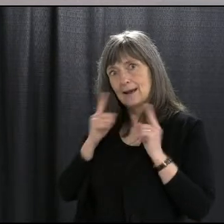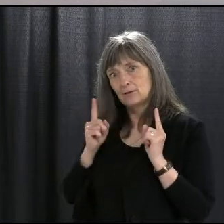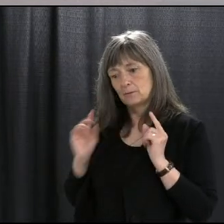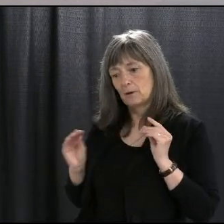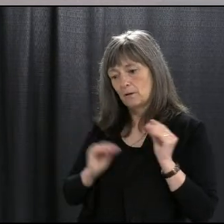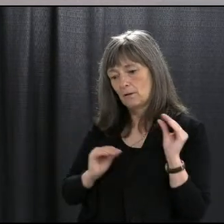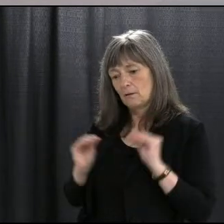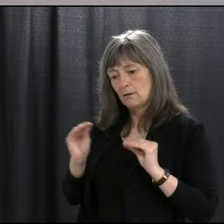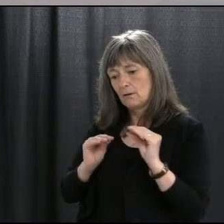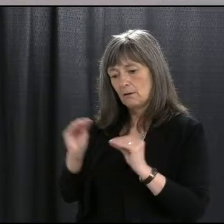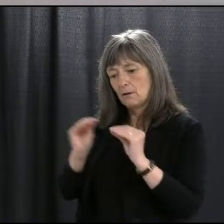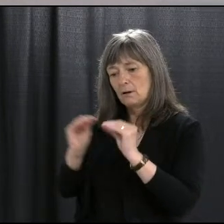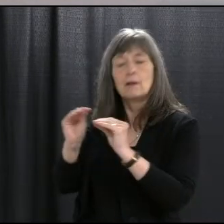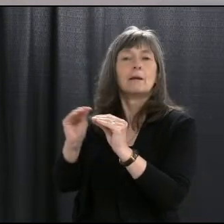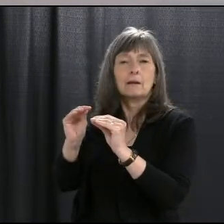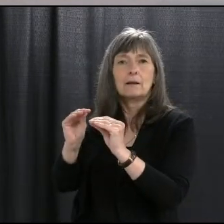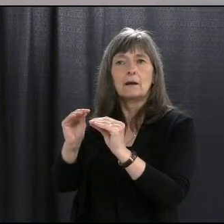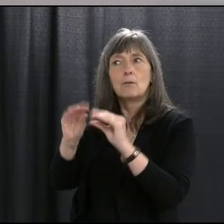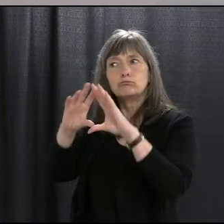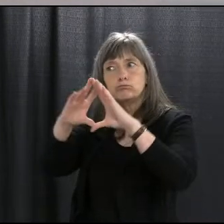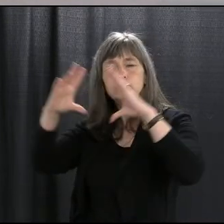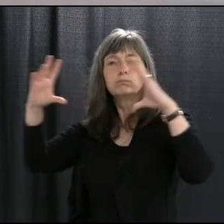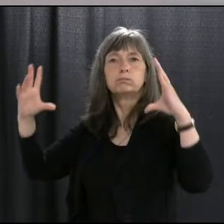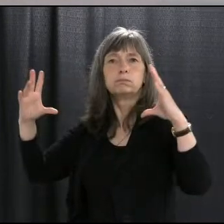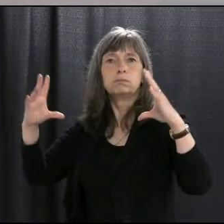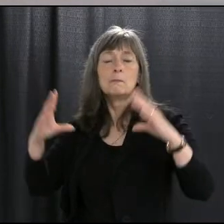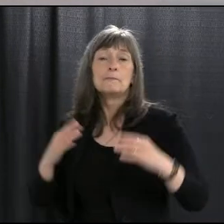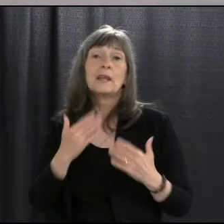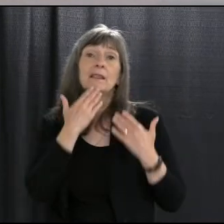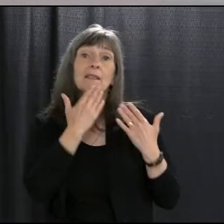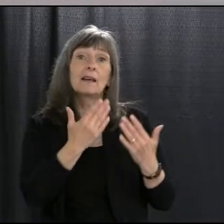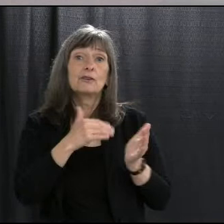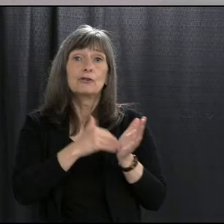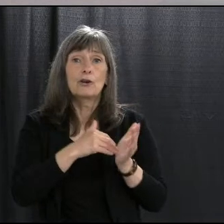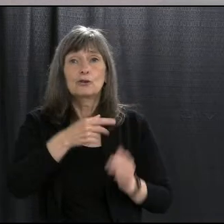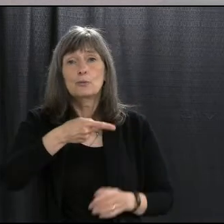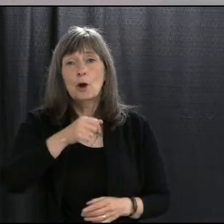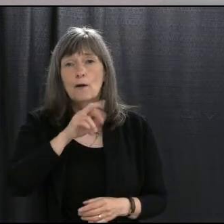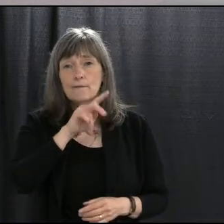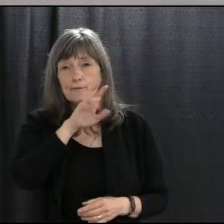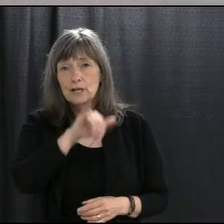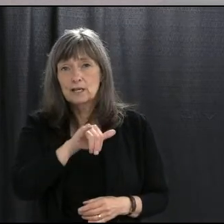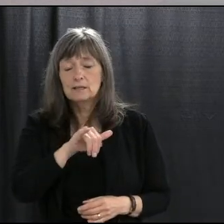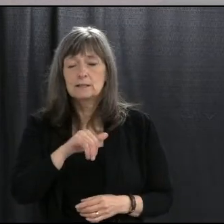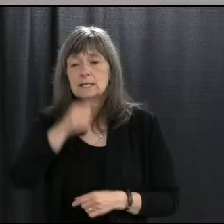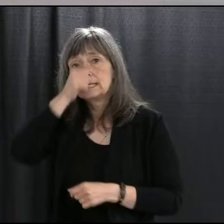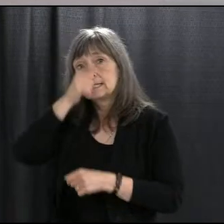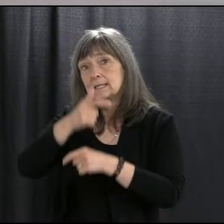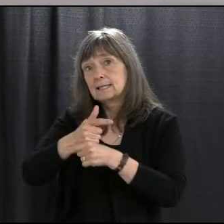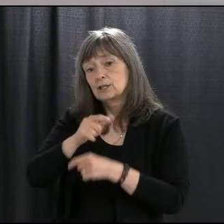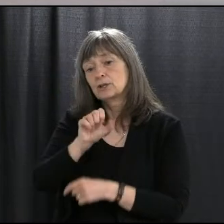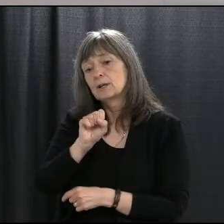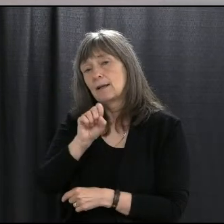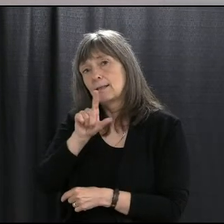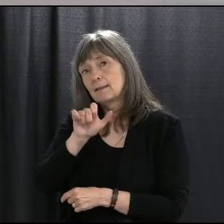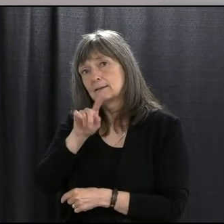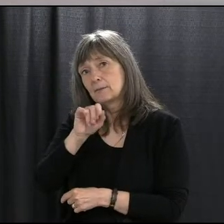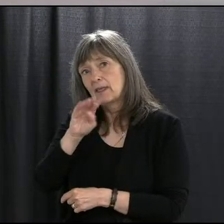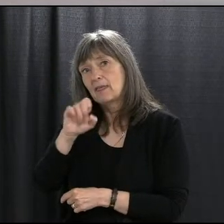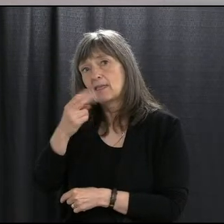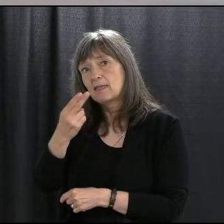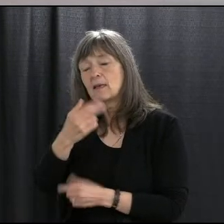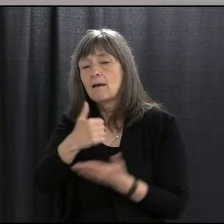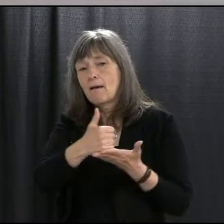credit to Dr. Parfrey and Sister Elizabeth for developing the roadmap for that